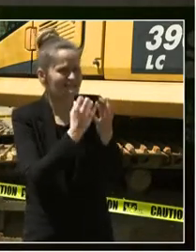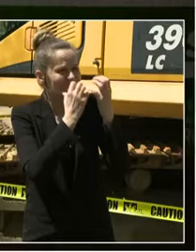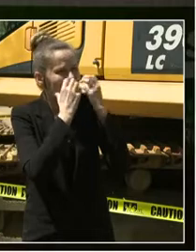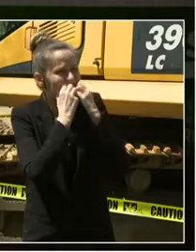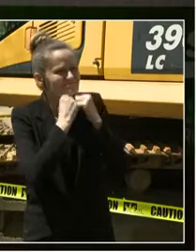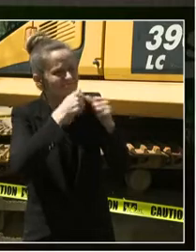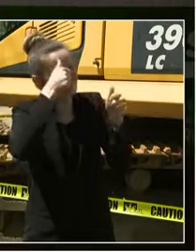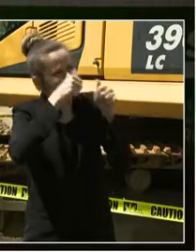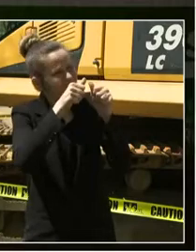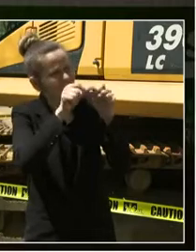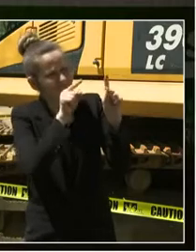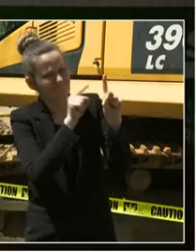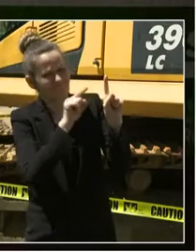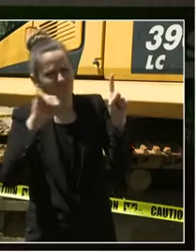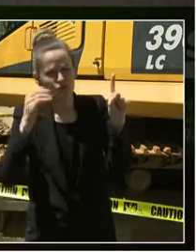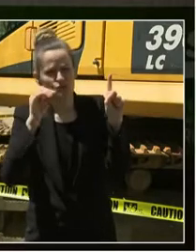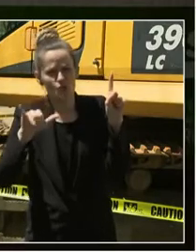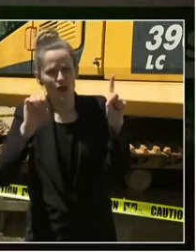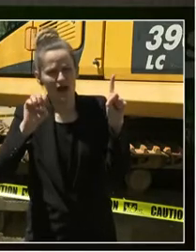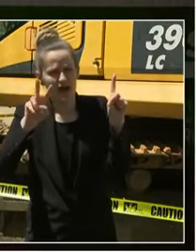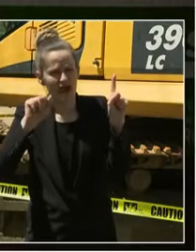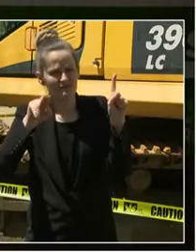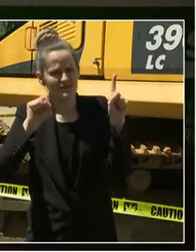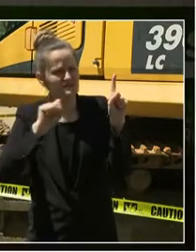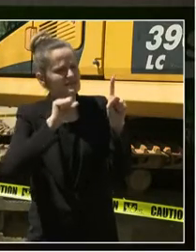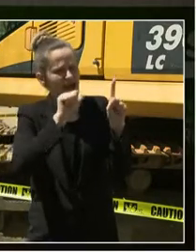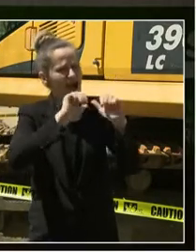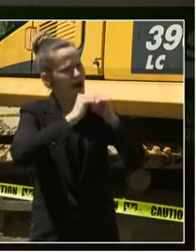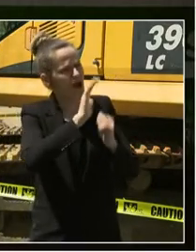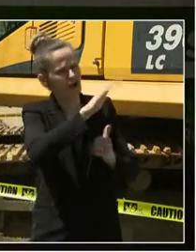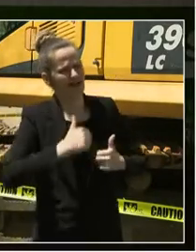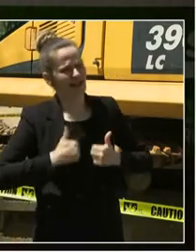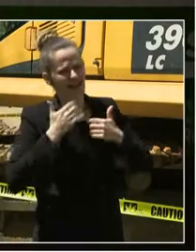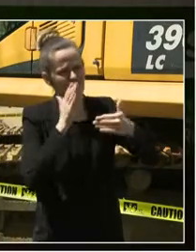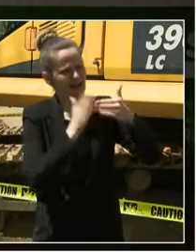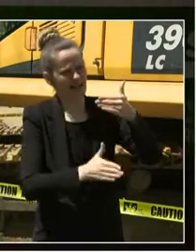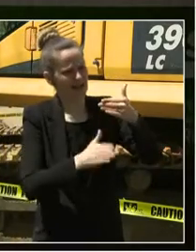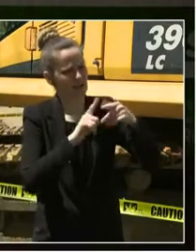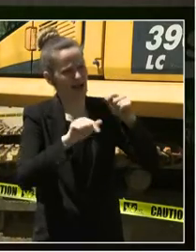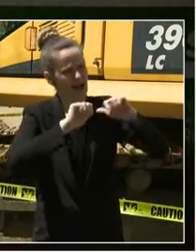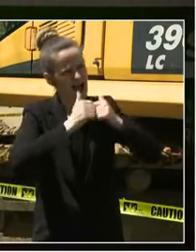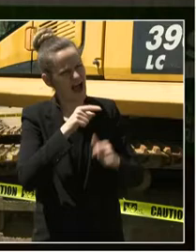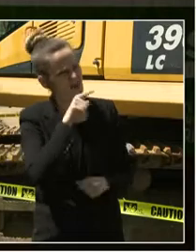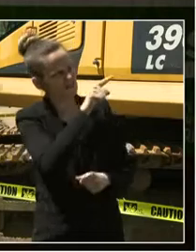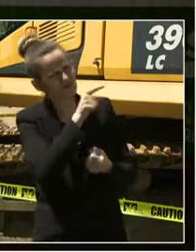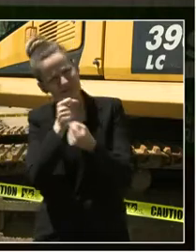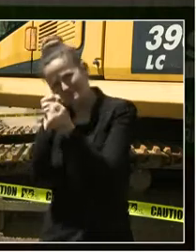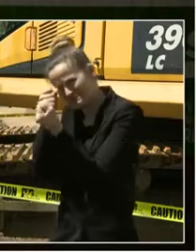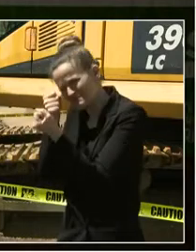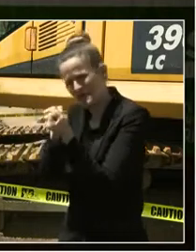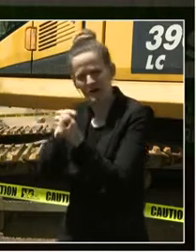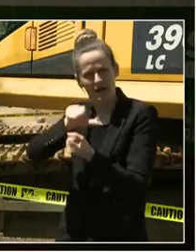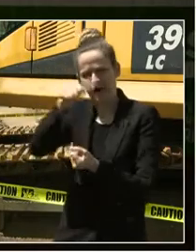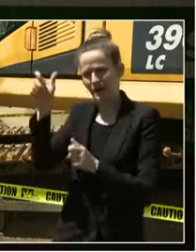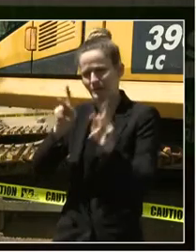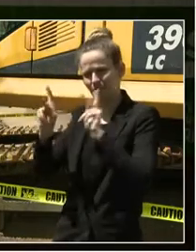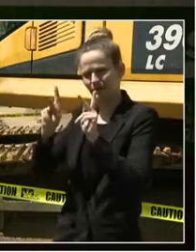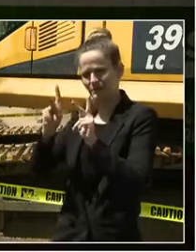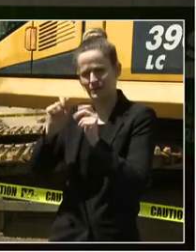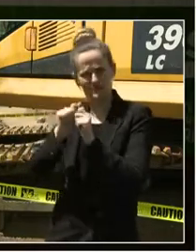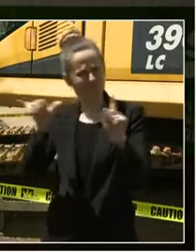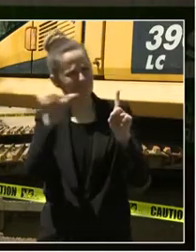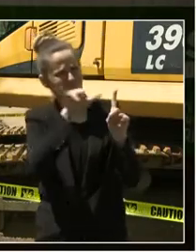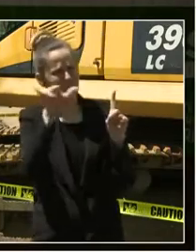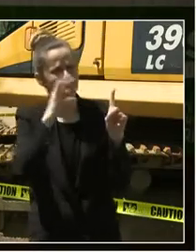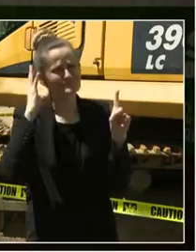life now serves as a catalyst so others like her can avoid the experience she lived. We can ensure this will happen in